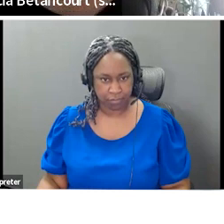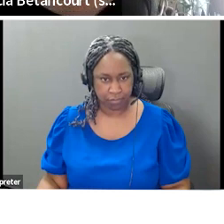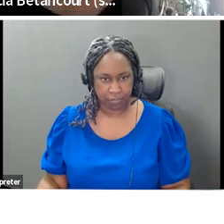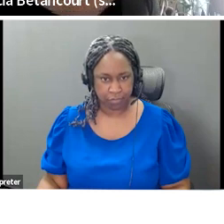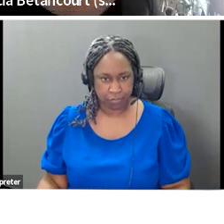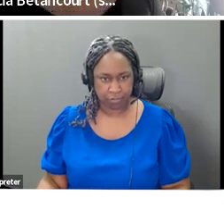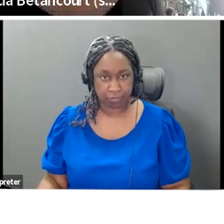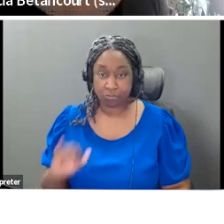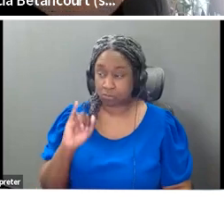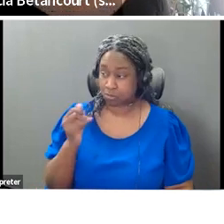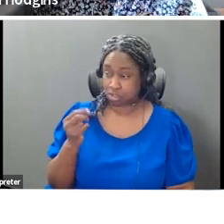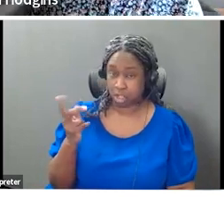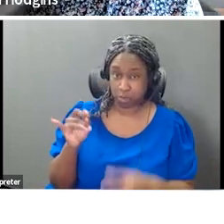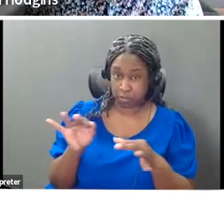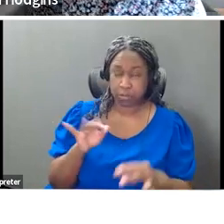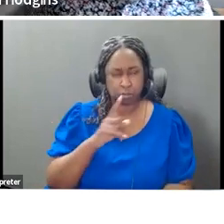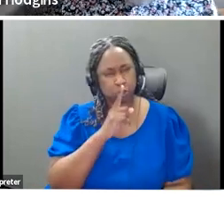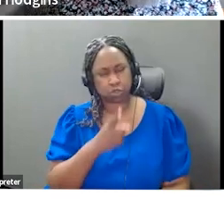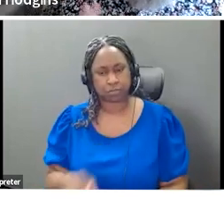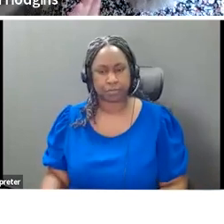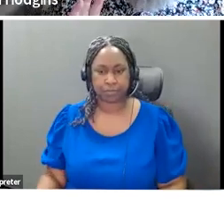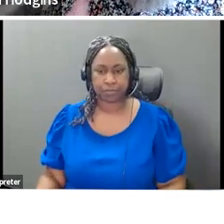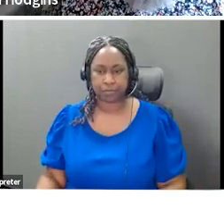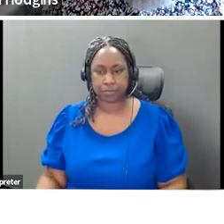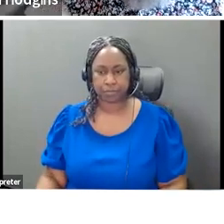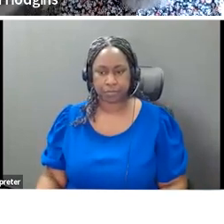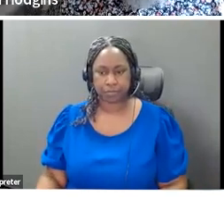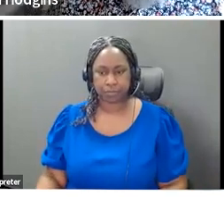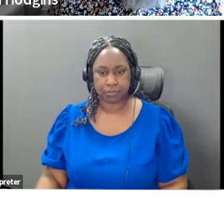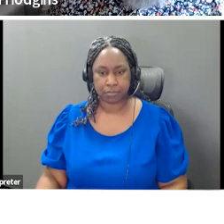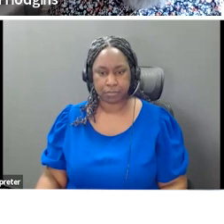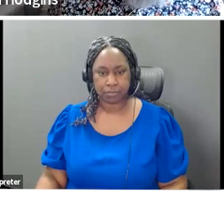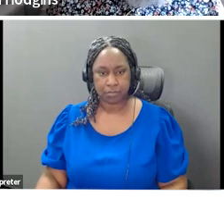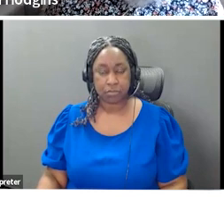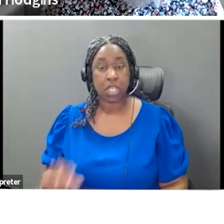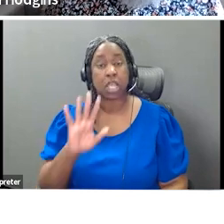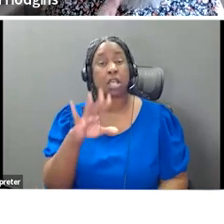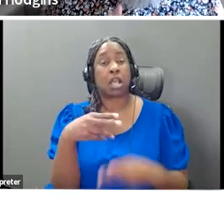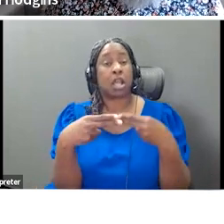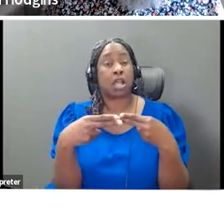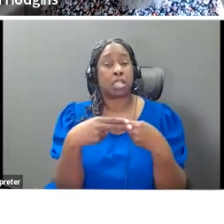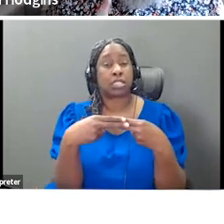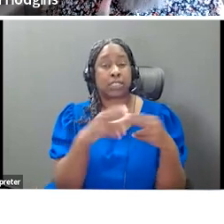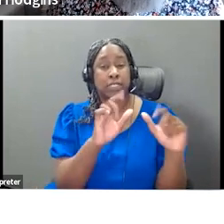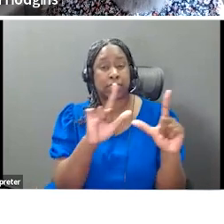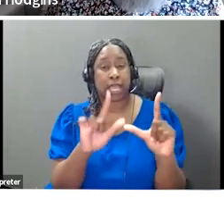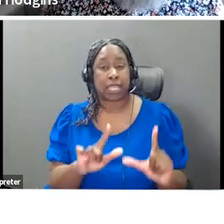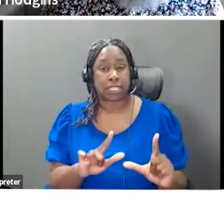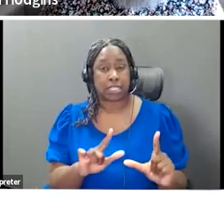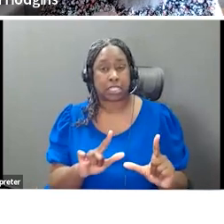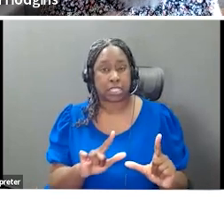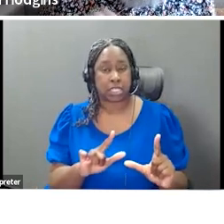John, you want to take this one? Yeah, sure. Two things I want to say about the slides that you just looked at too, were 2 points. Is that